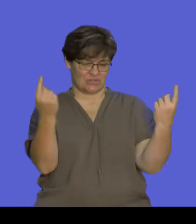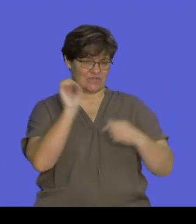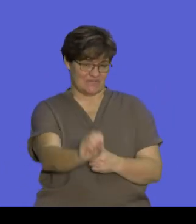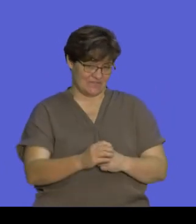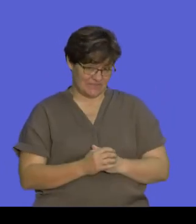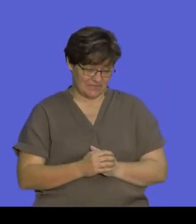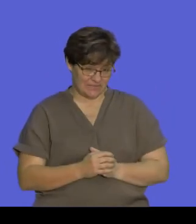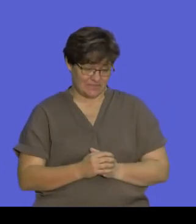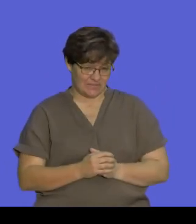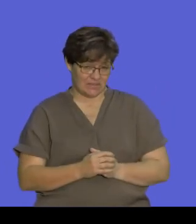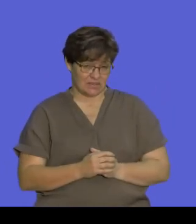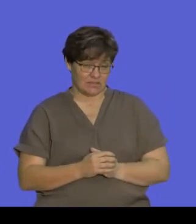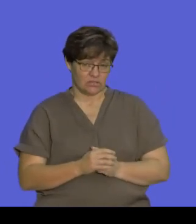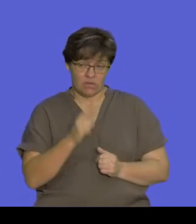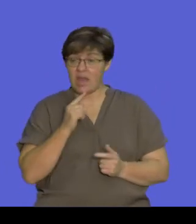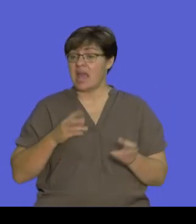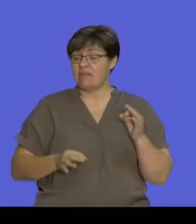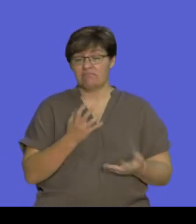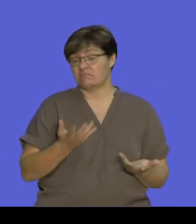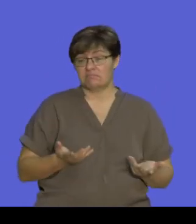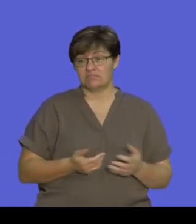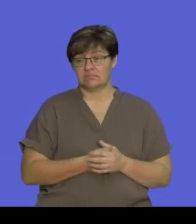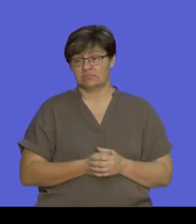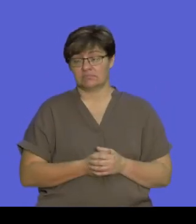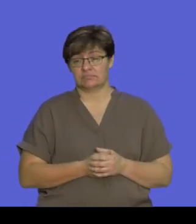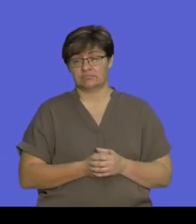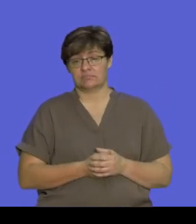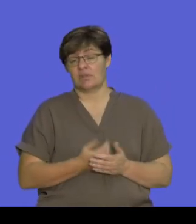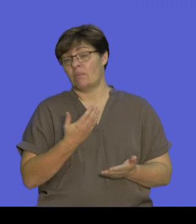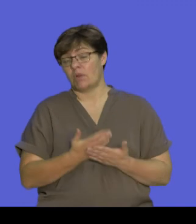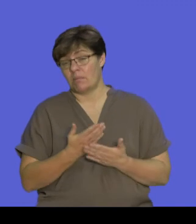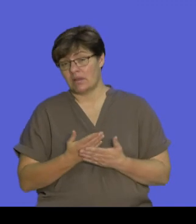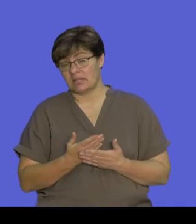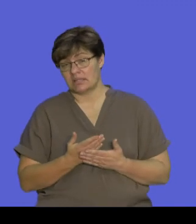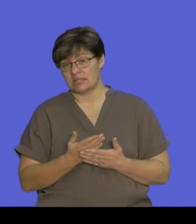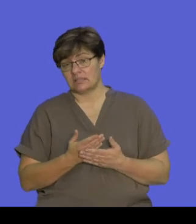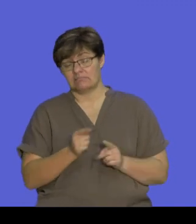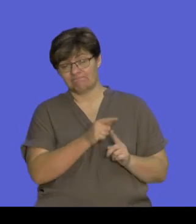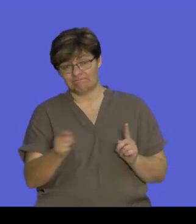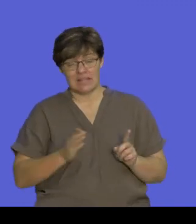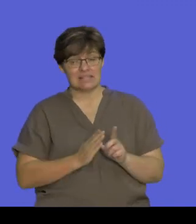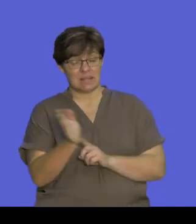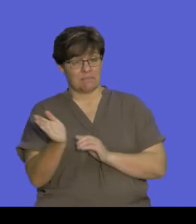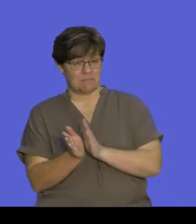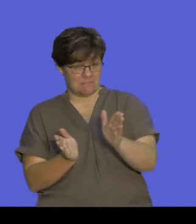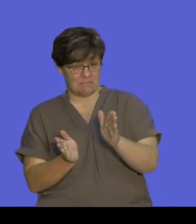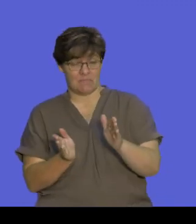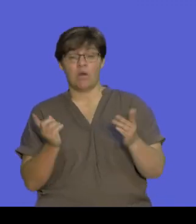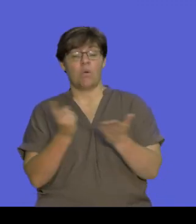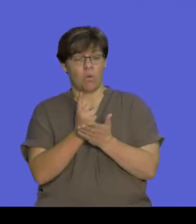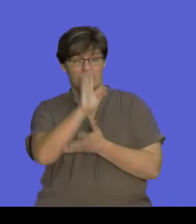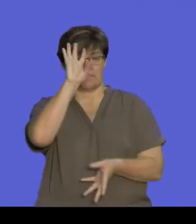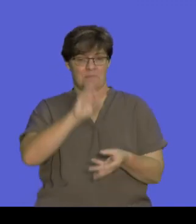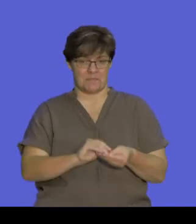if we're going to take the probabilities across the stems, they will always add up to